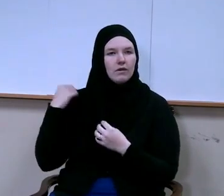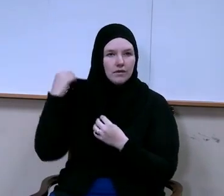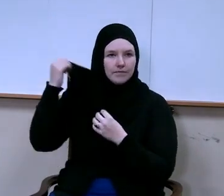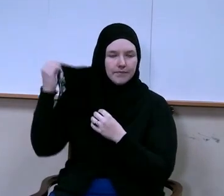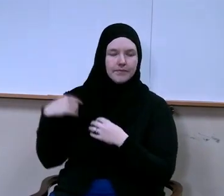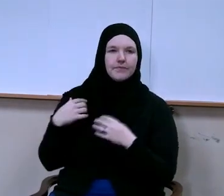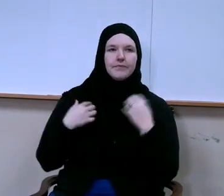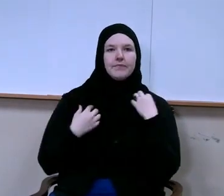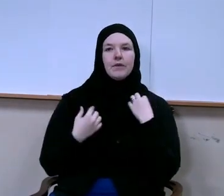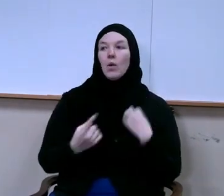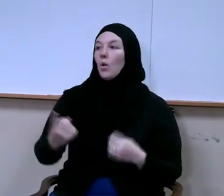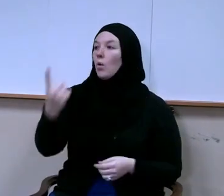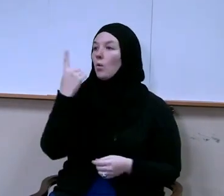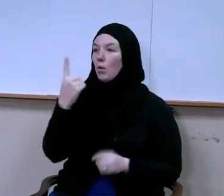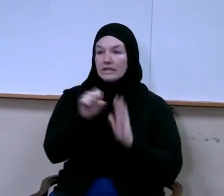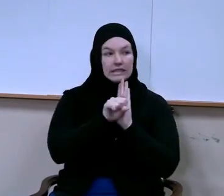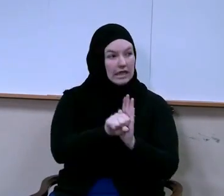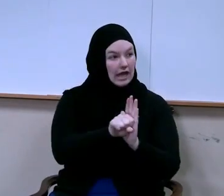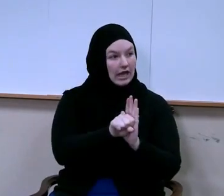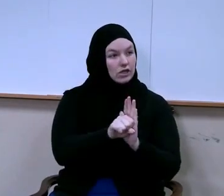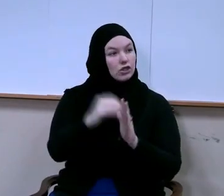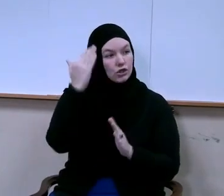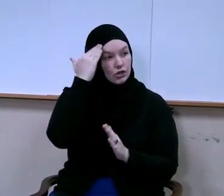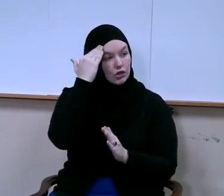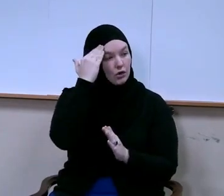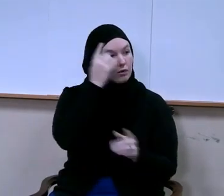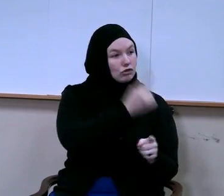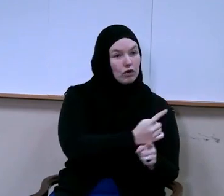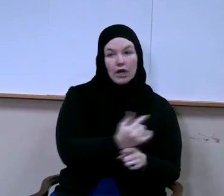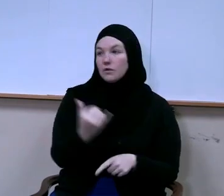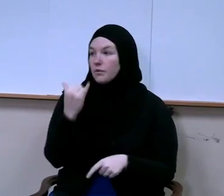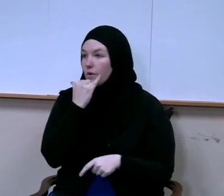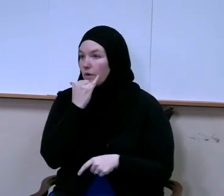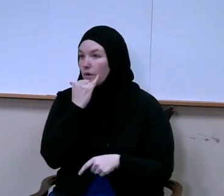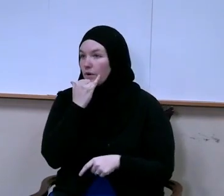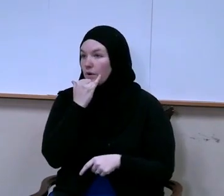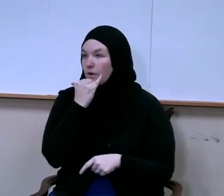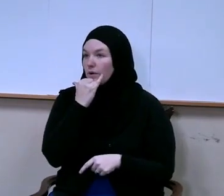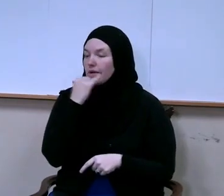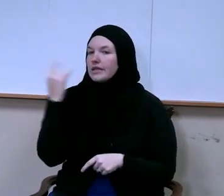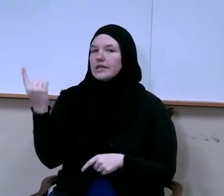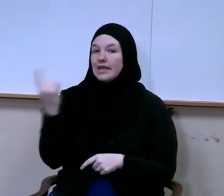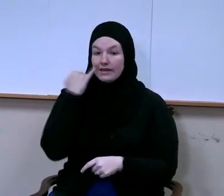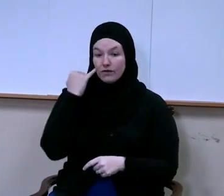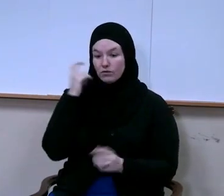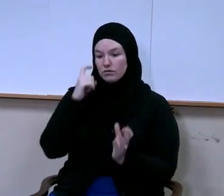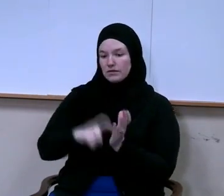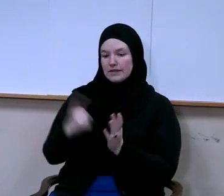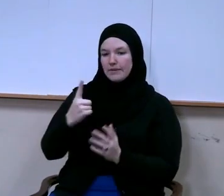is right and what's wrong is that what is wrong is always something that itches in your